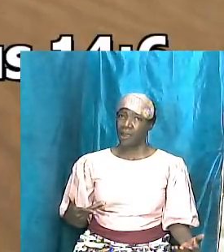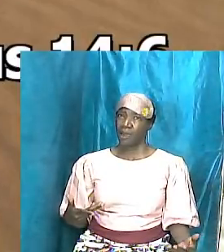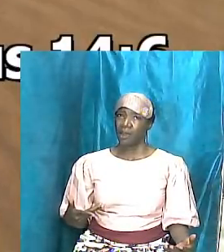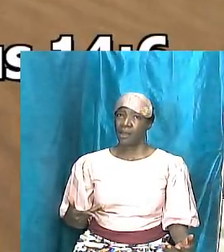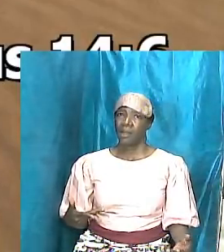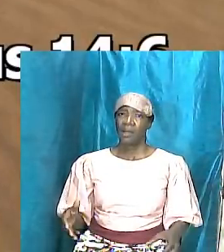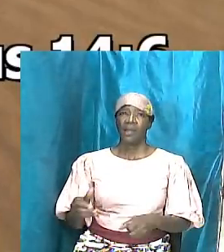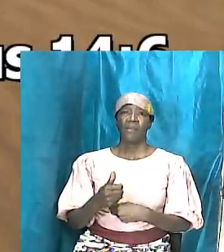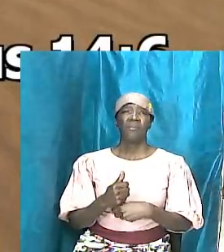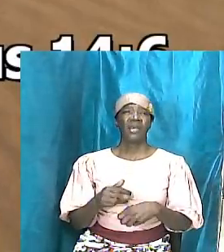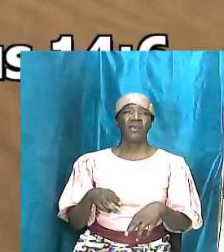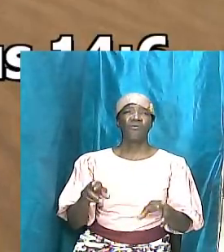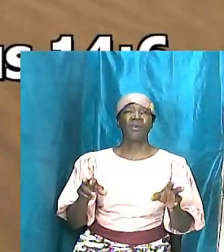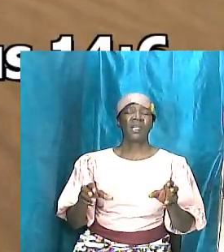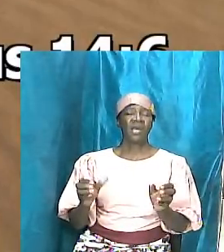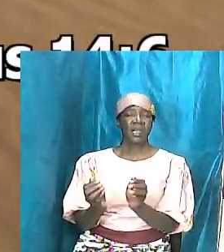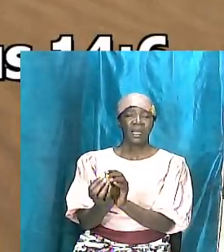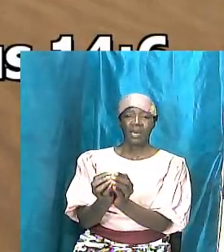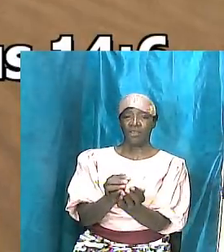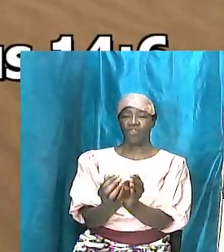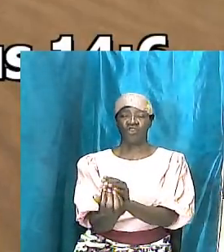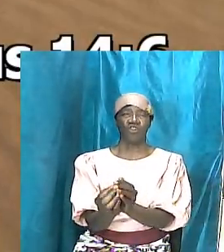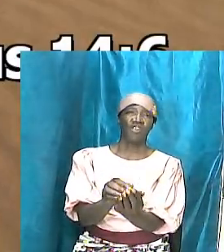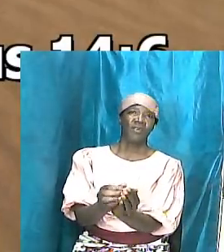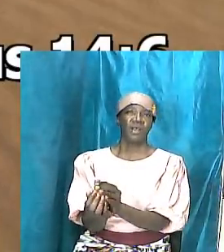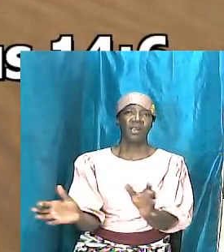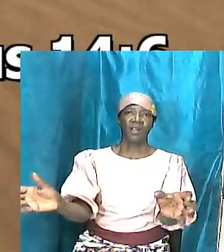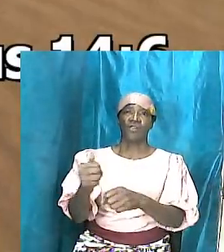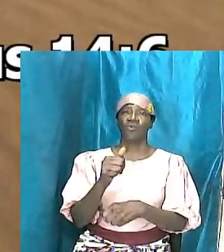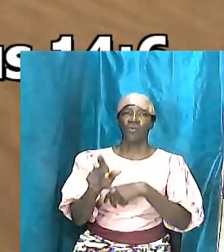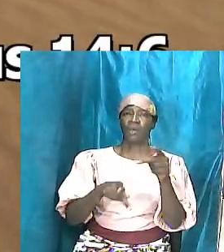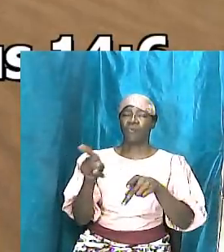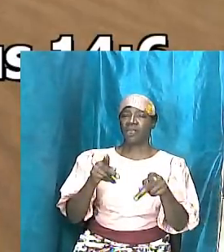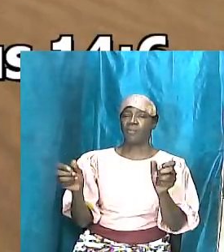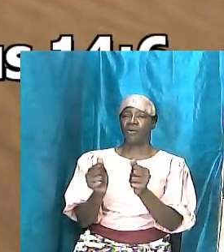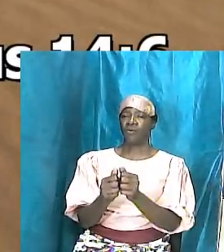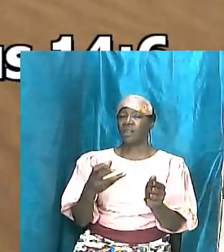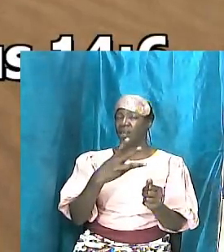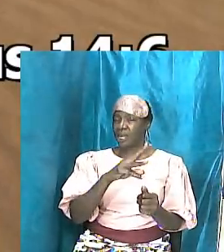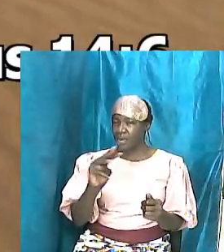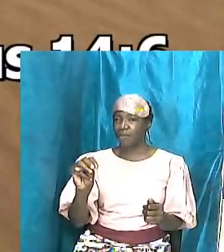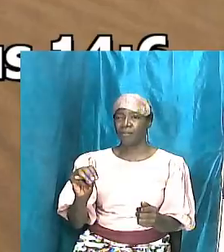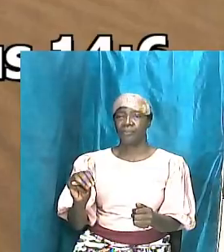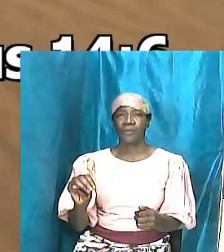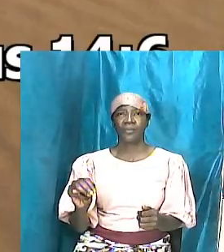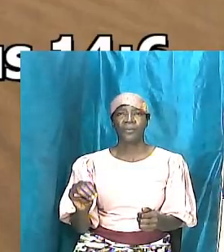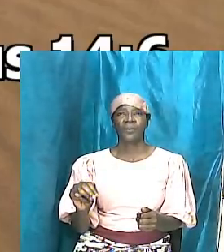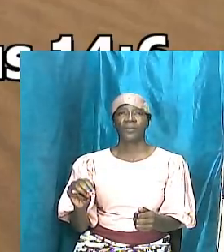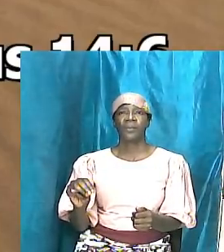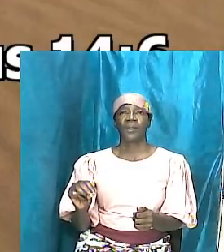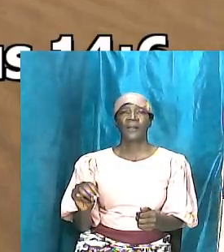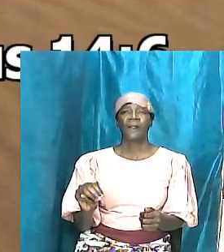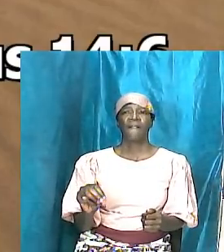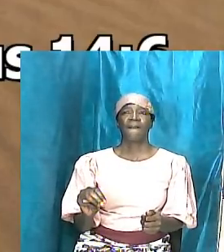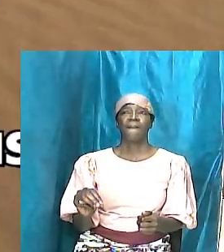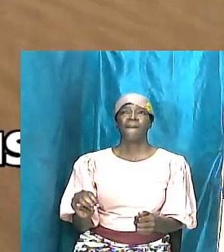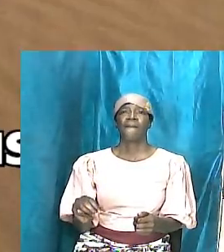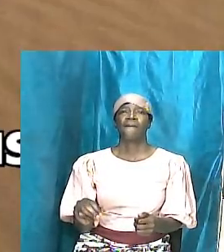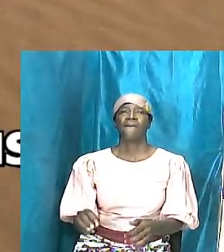And he made ready his chariot and took his people with him. Follow what is happening now. Follow what is happening.